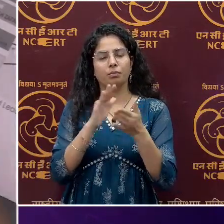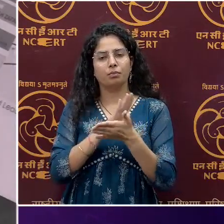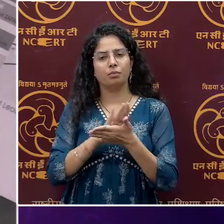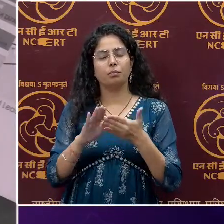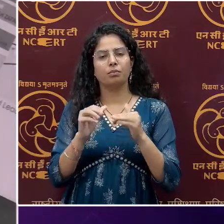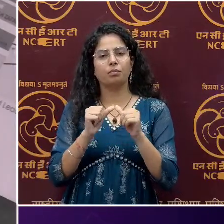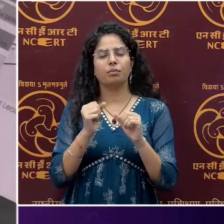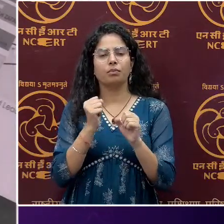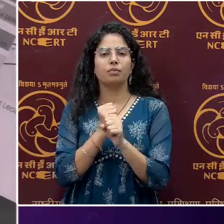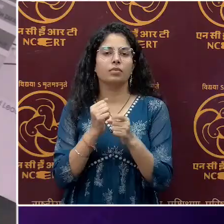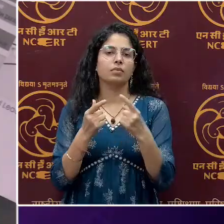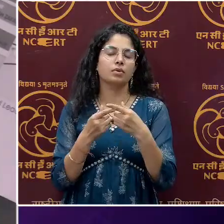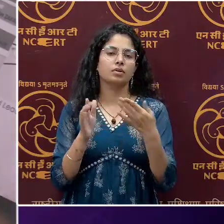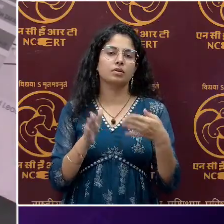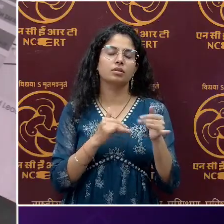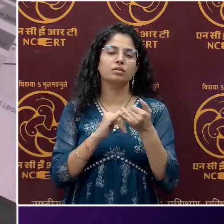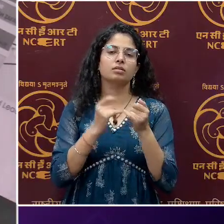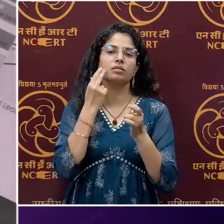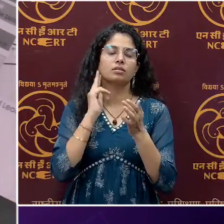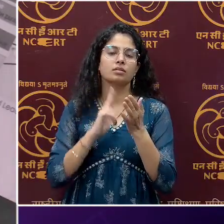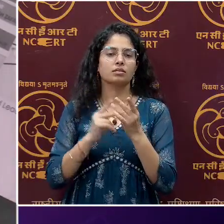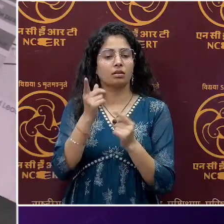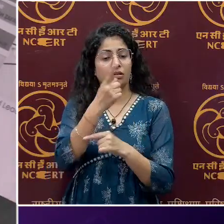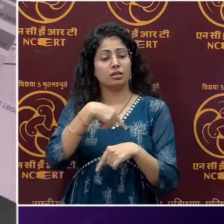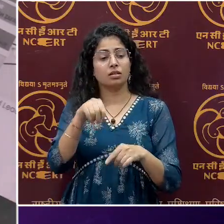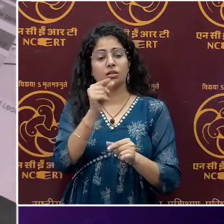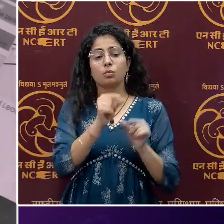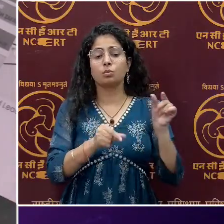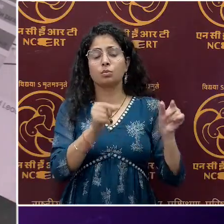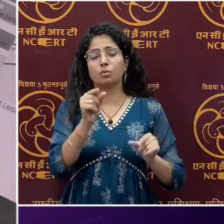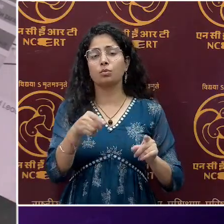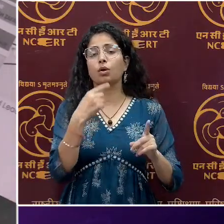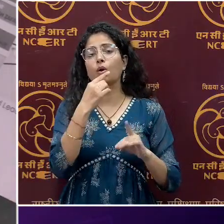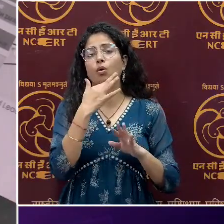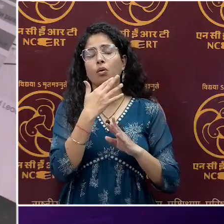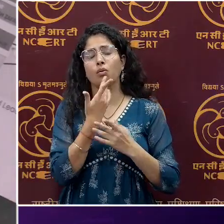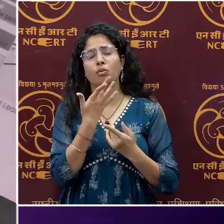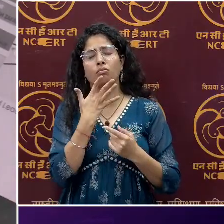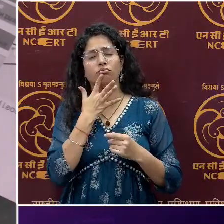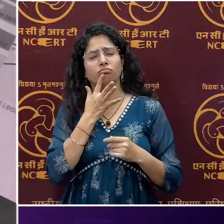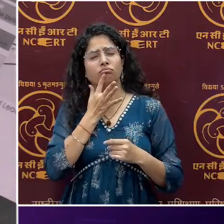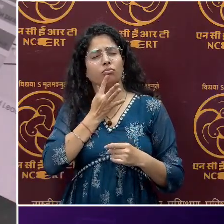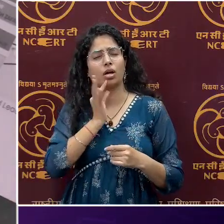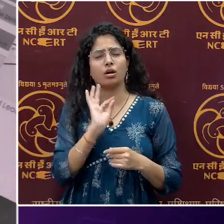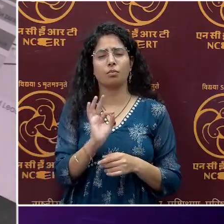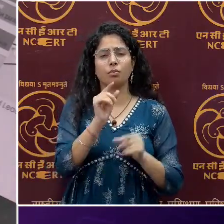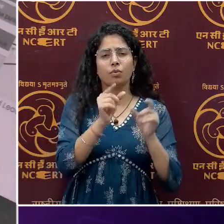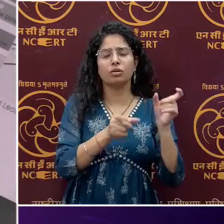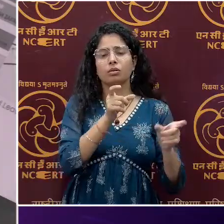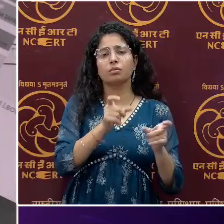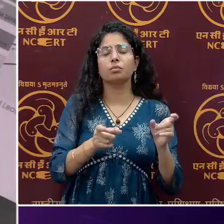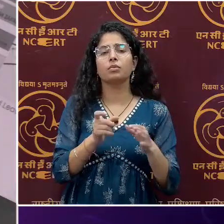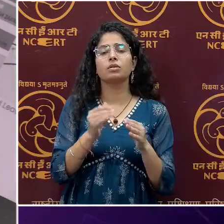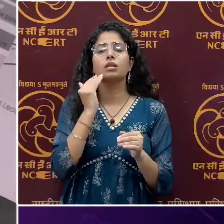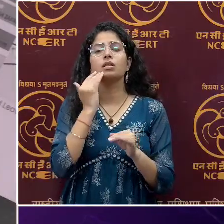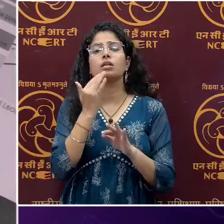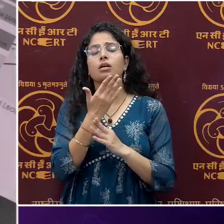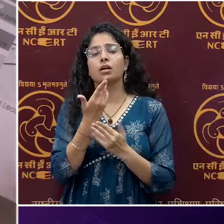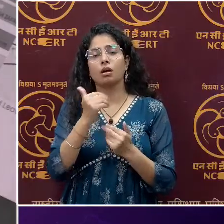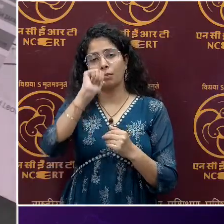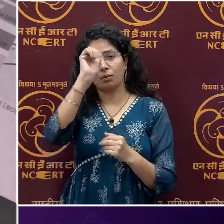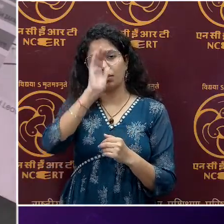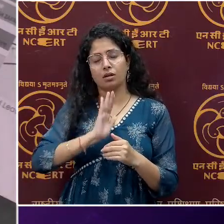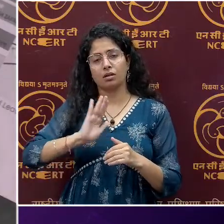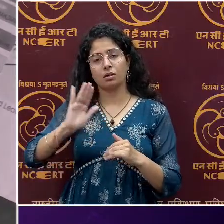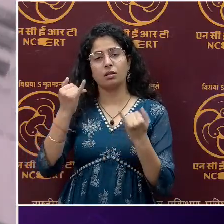Jawaharlal Nehru. Yes ma'am, and these all are the names who played a very, very significant role in the India's freedom struggle.